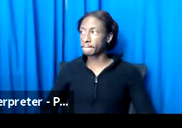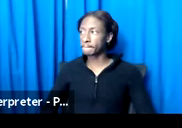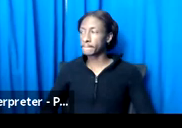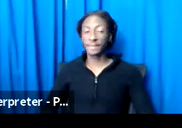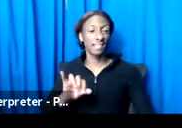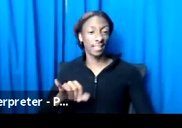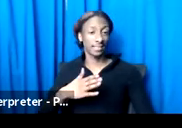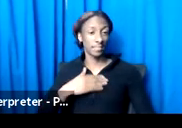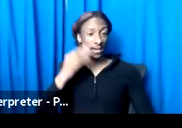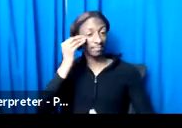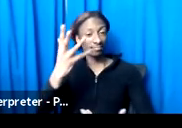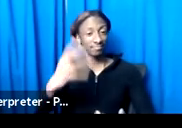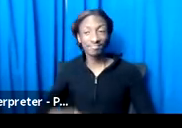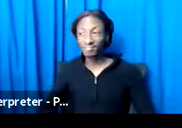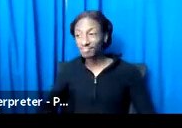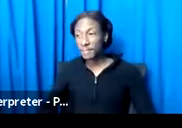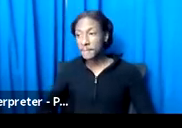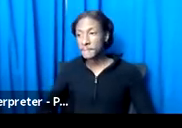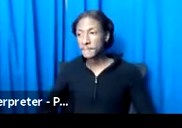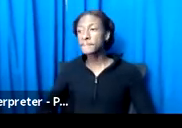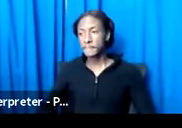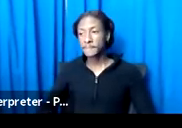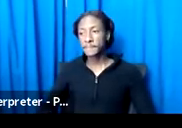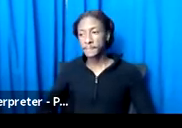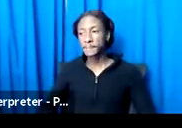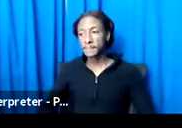updates. Go to the next slide. Yeah.